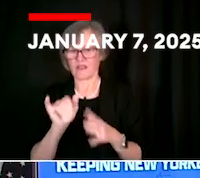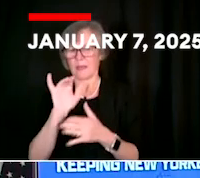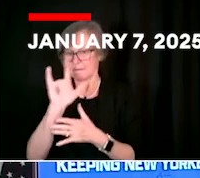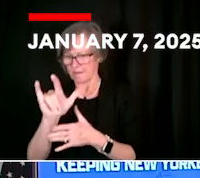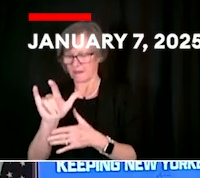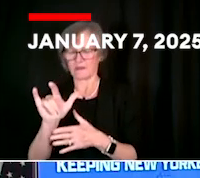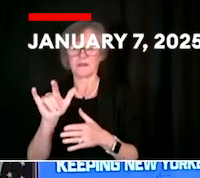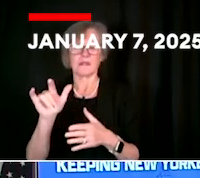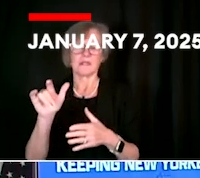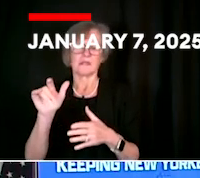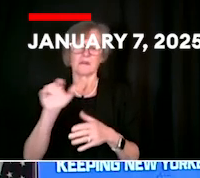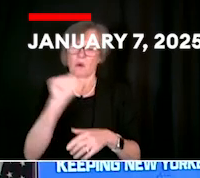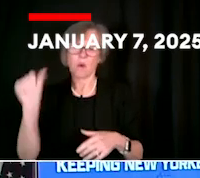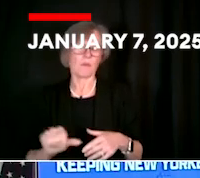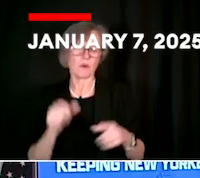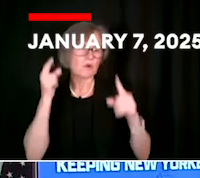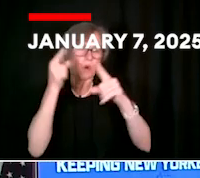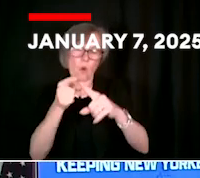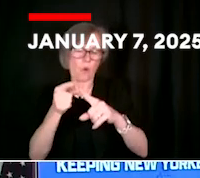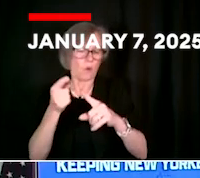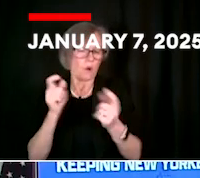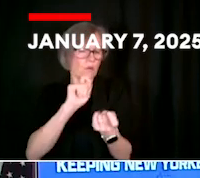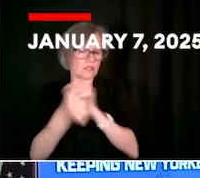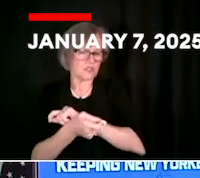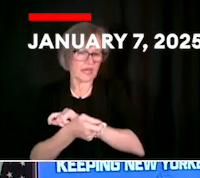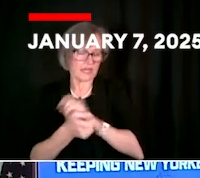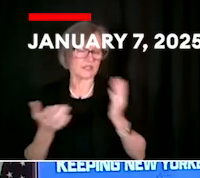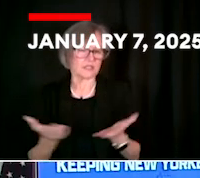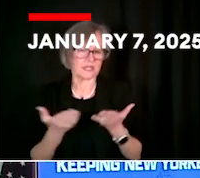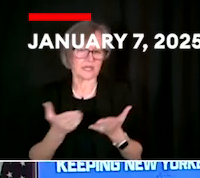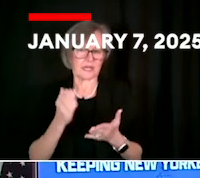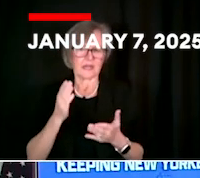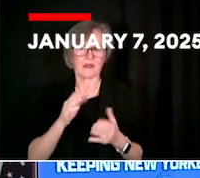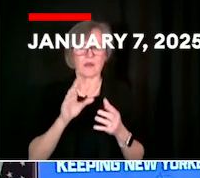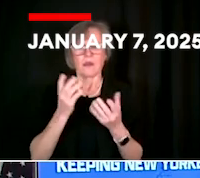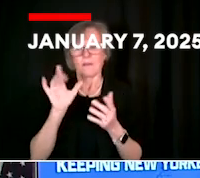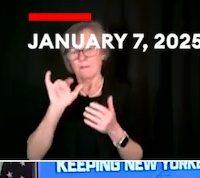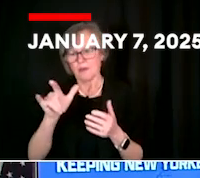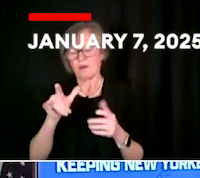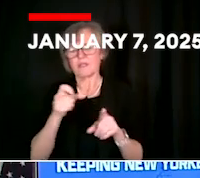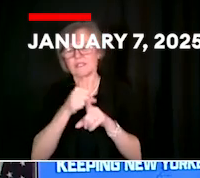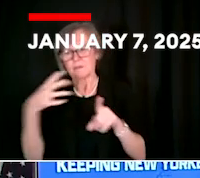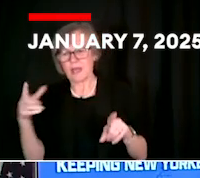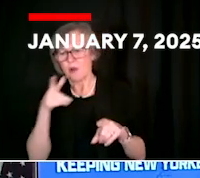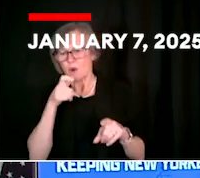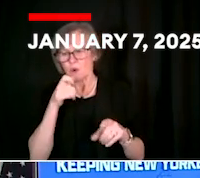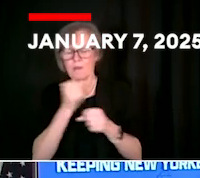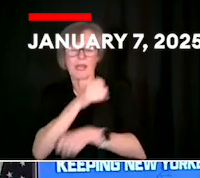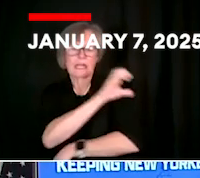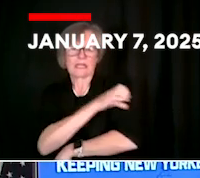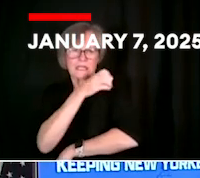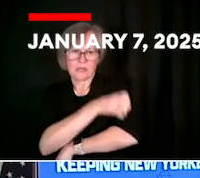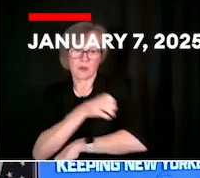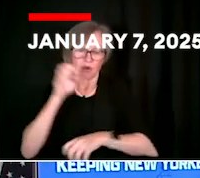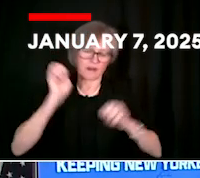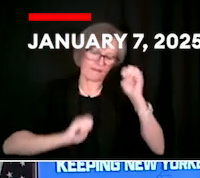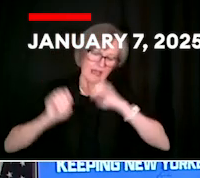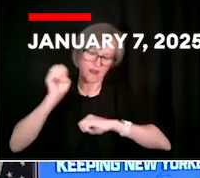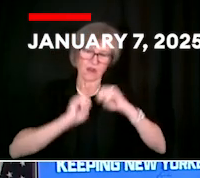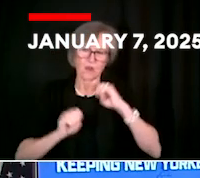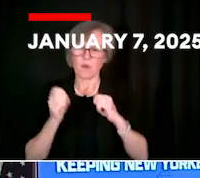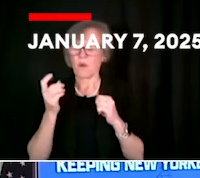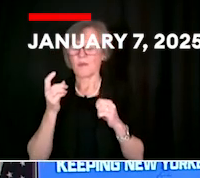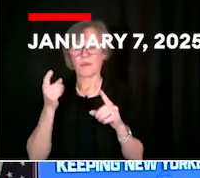what is your goal? What would actually change on the ground? I know the bill would do other things like expand who can make clinical evaluations, but what is the purpose